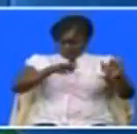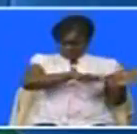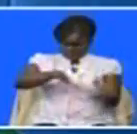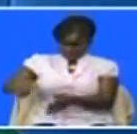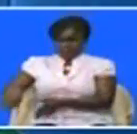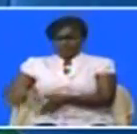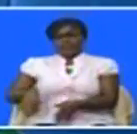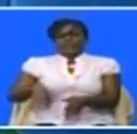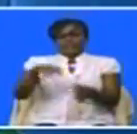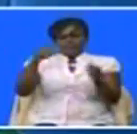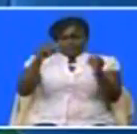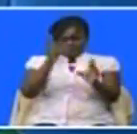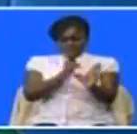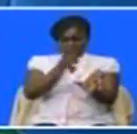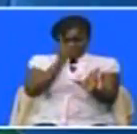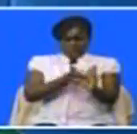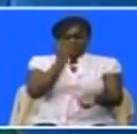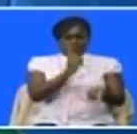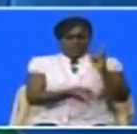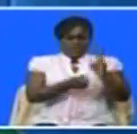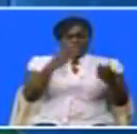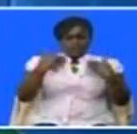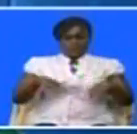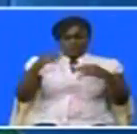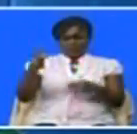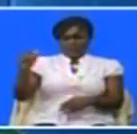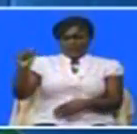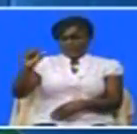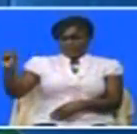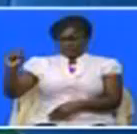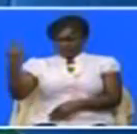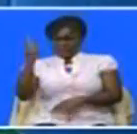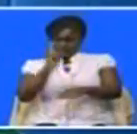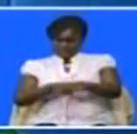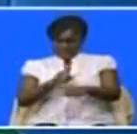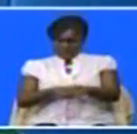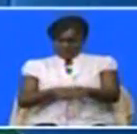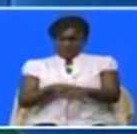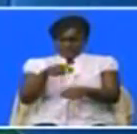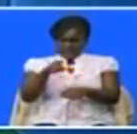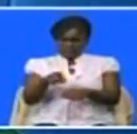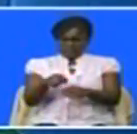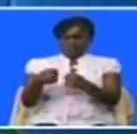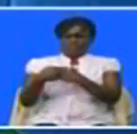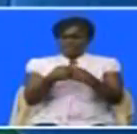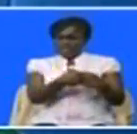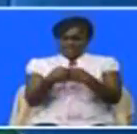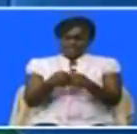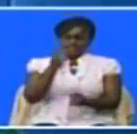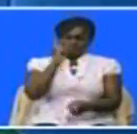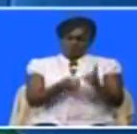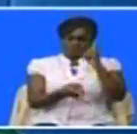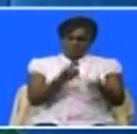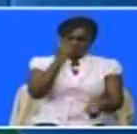Moving on. Athletes taking part in this year's Kass Marathon for the first time will have to go through the most challenging marathon course